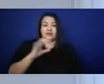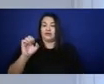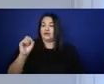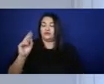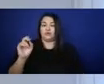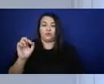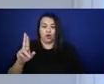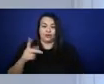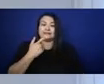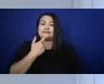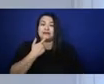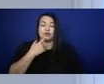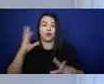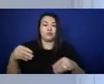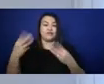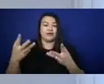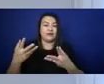are at